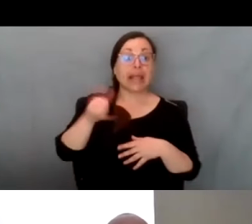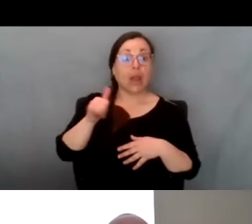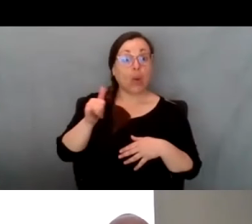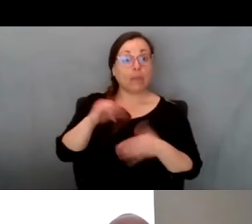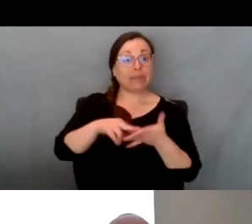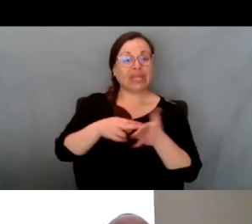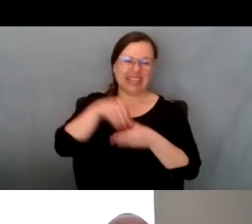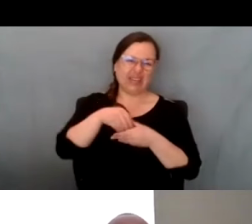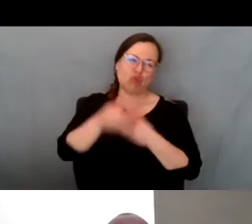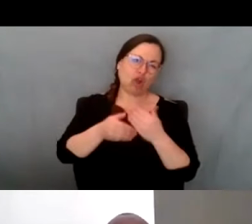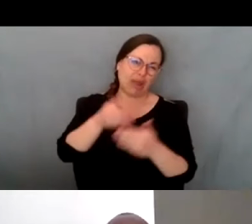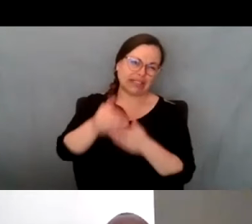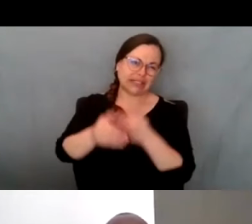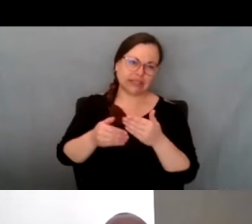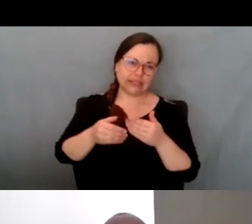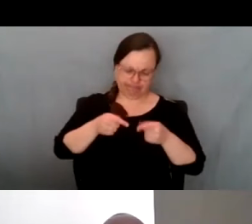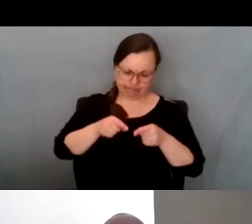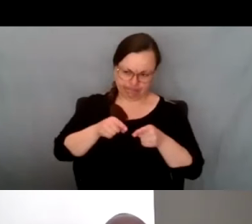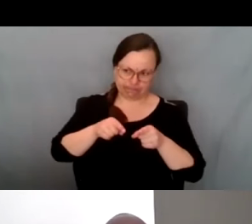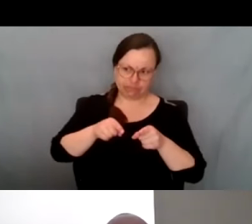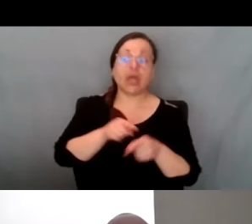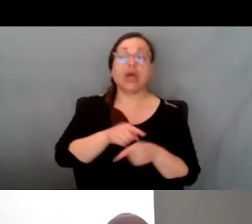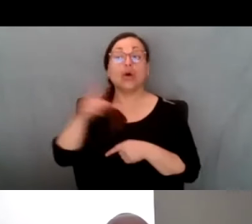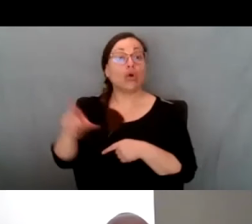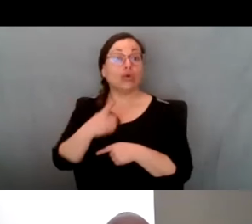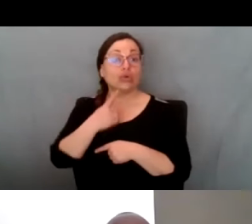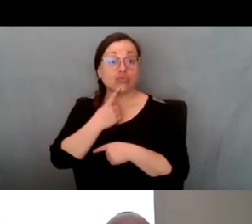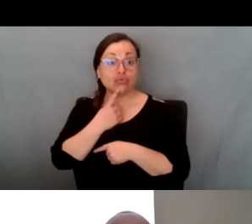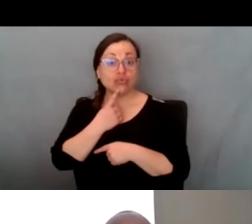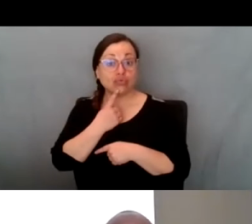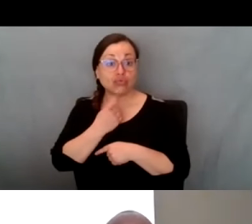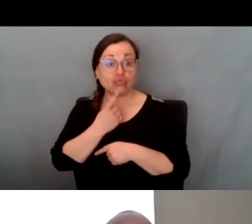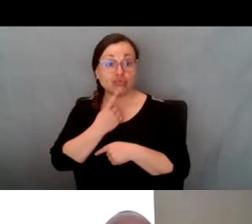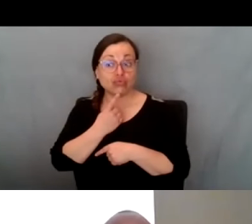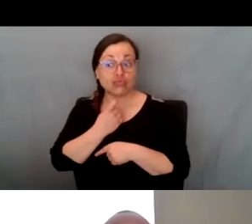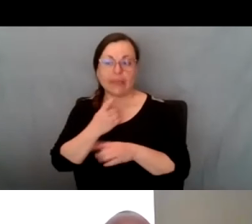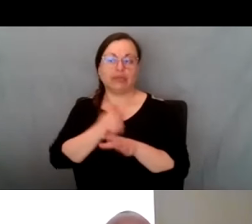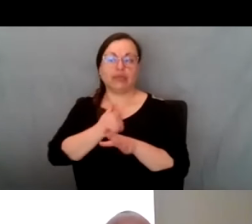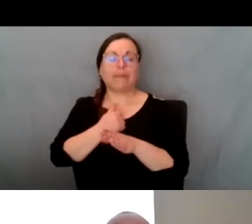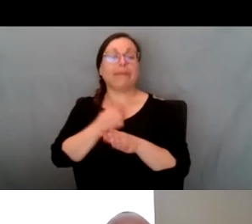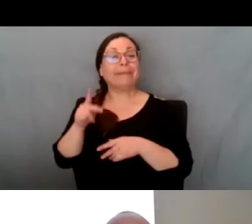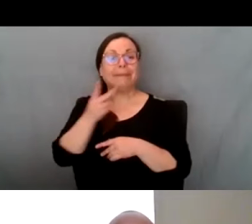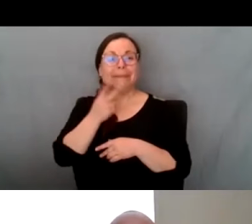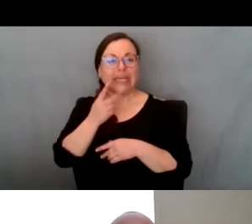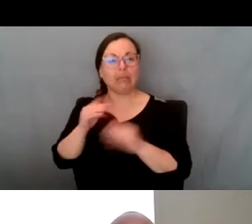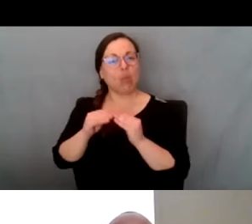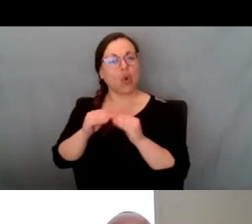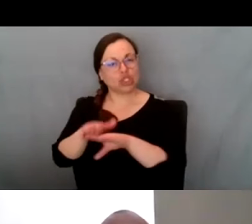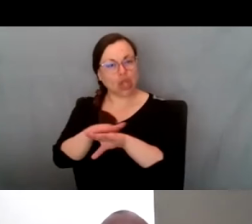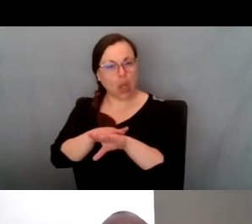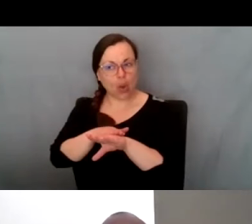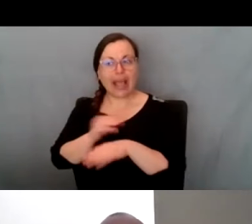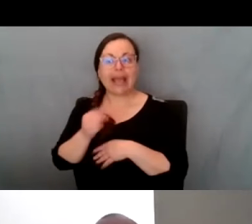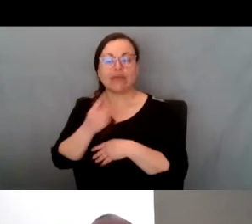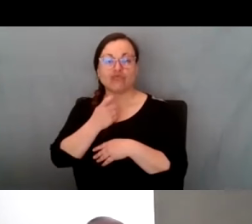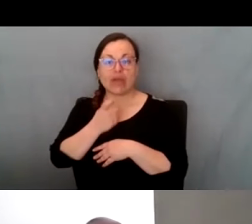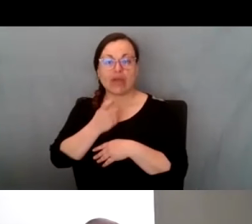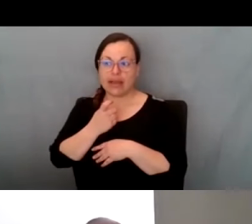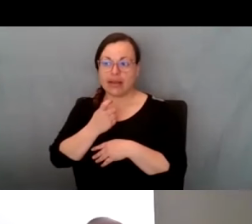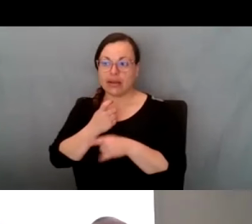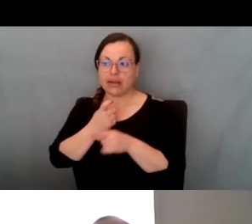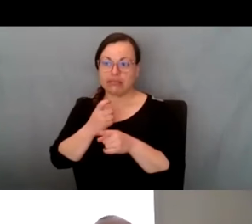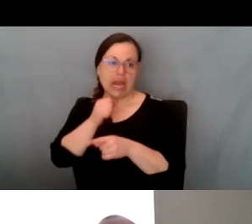progress, and then the purple, where the progress is slow, and the reds, where activity have not yet started. So